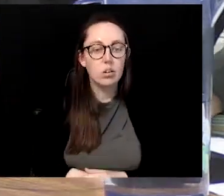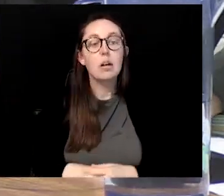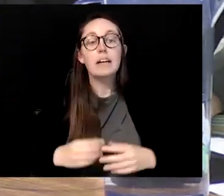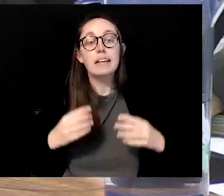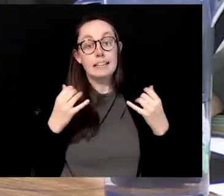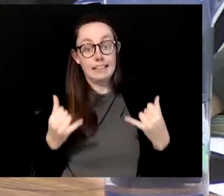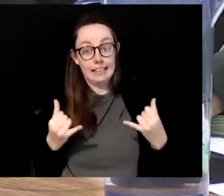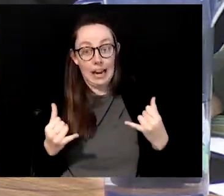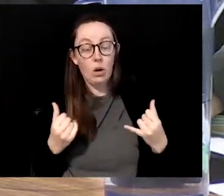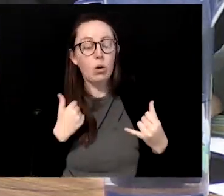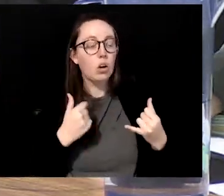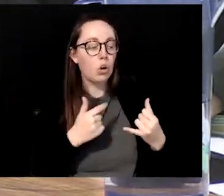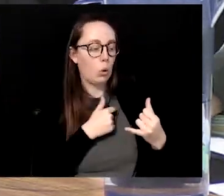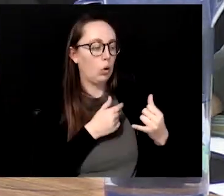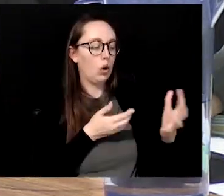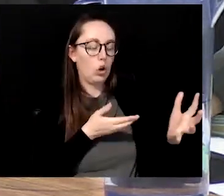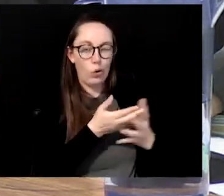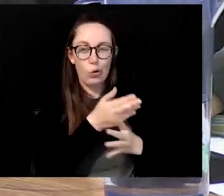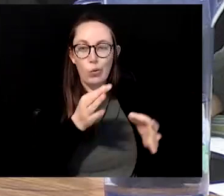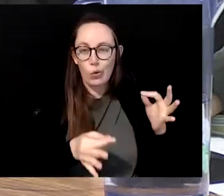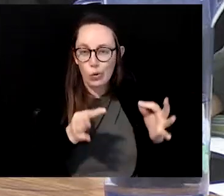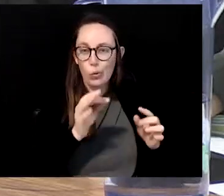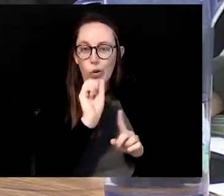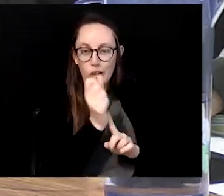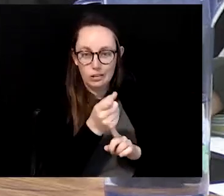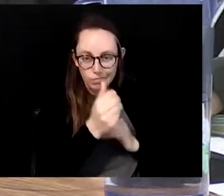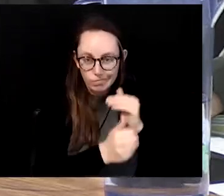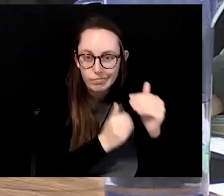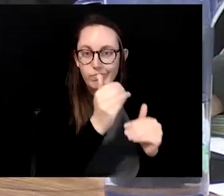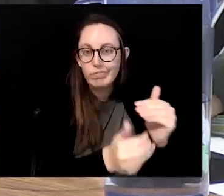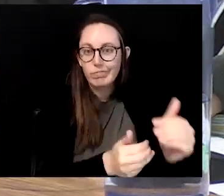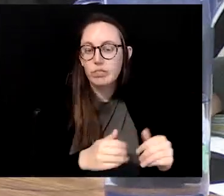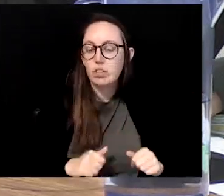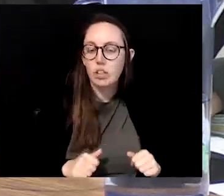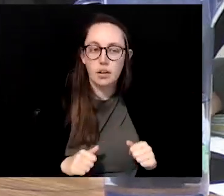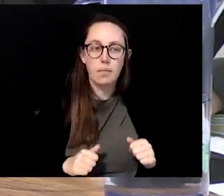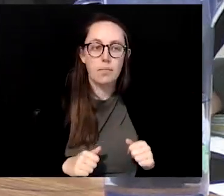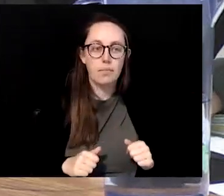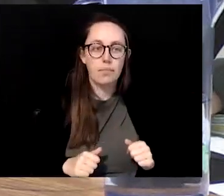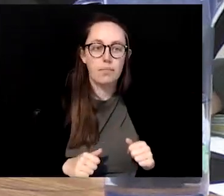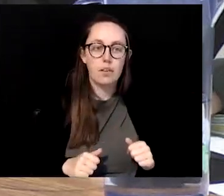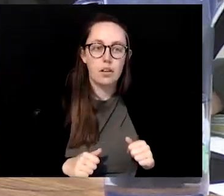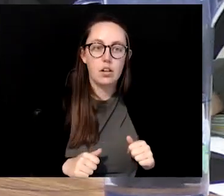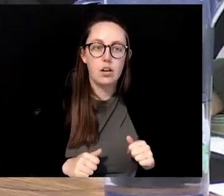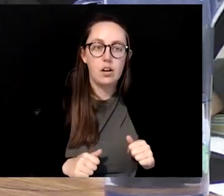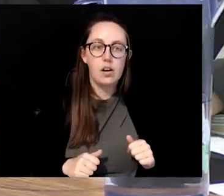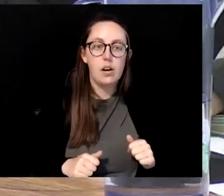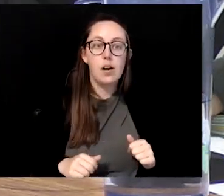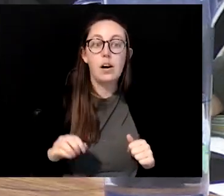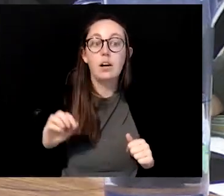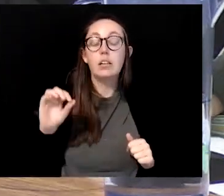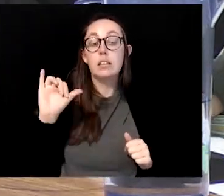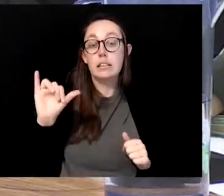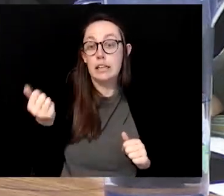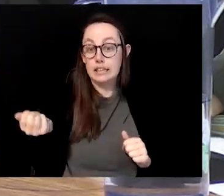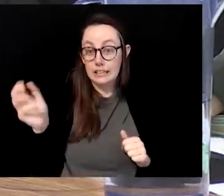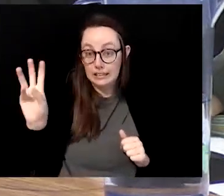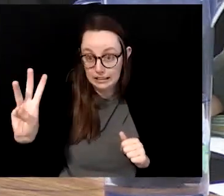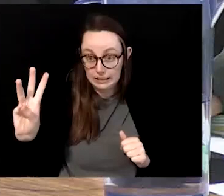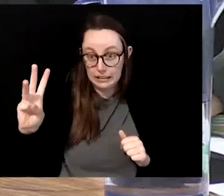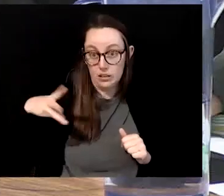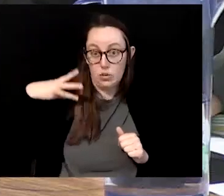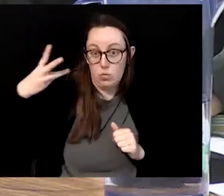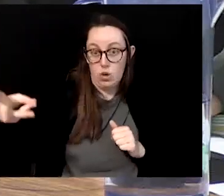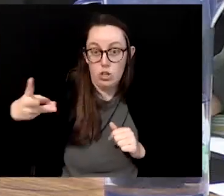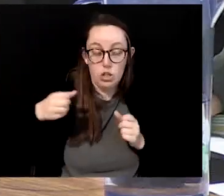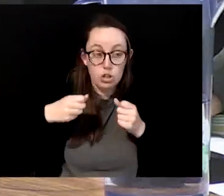relief through the courts although I understand the owner of 16 Washington Street has appealed your order to the Department of Health